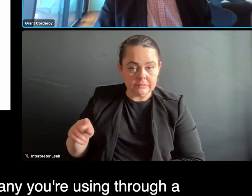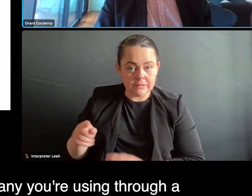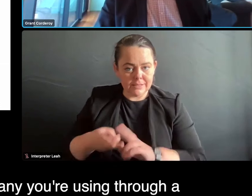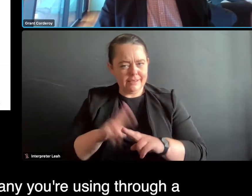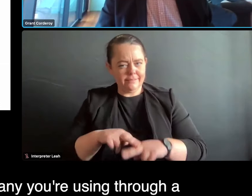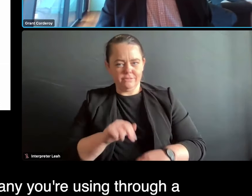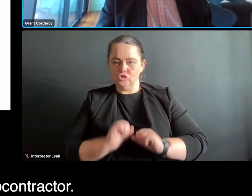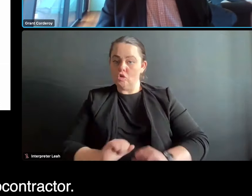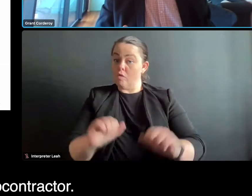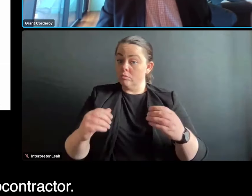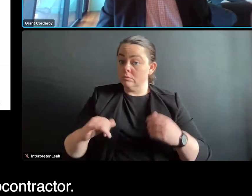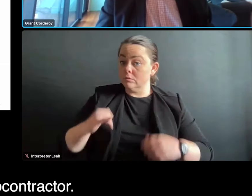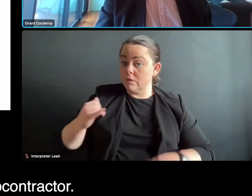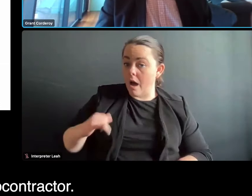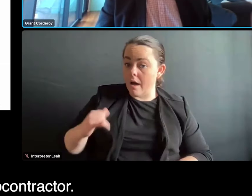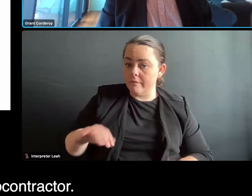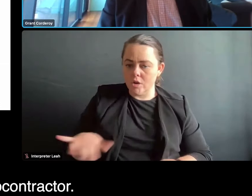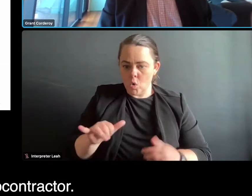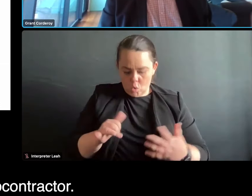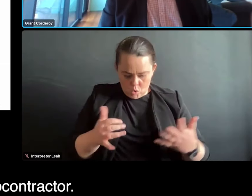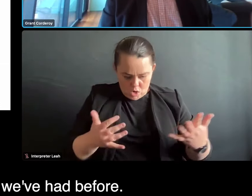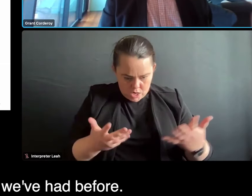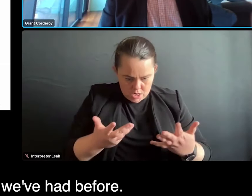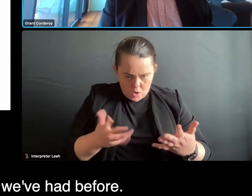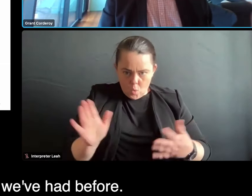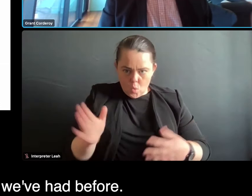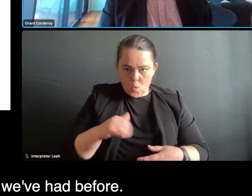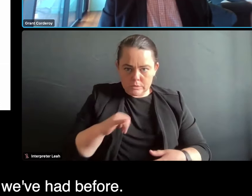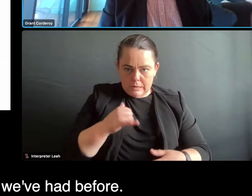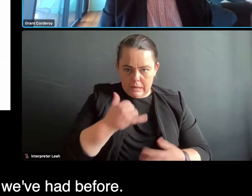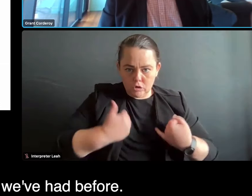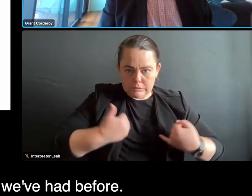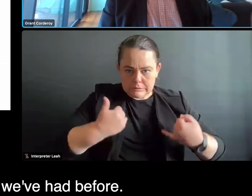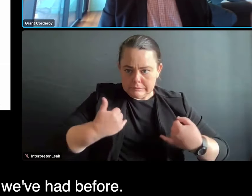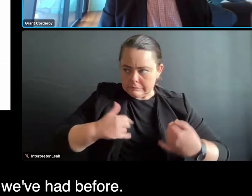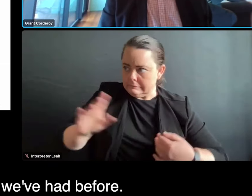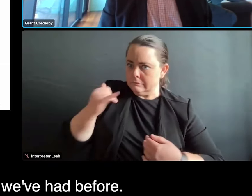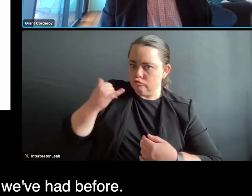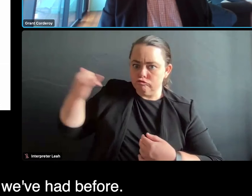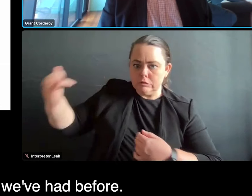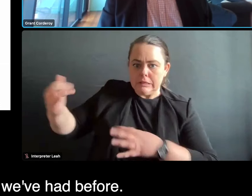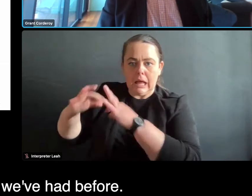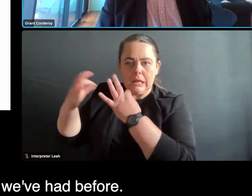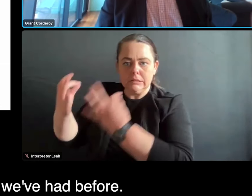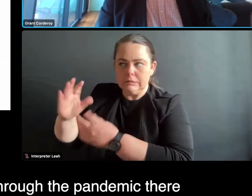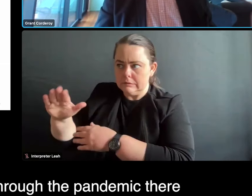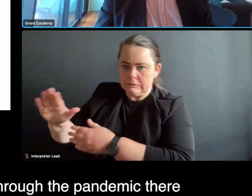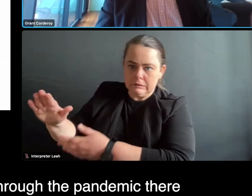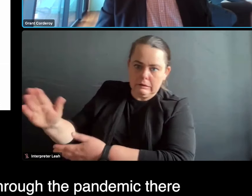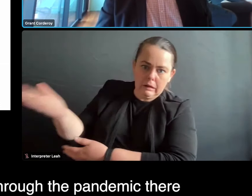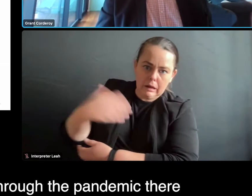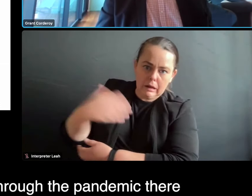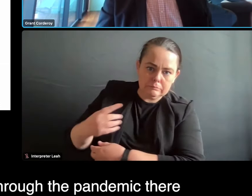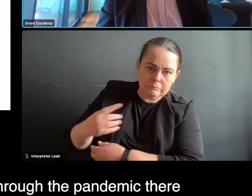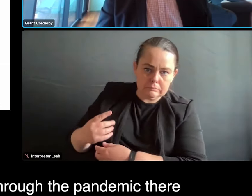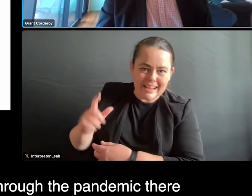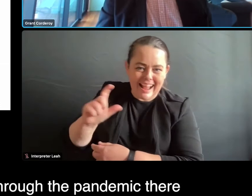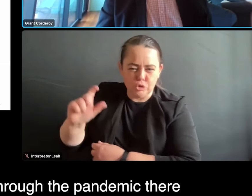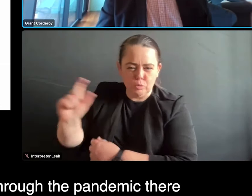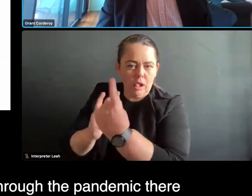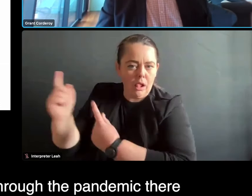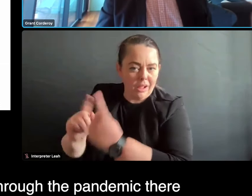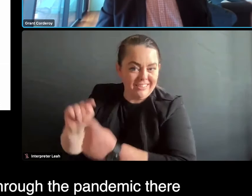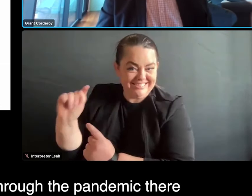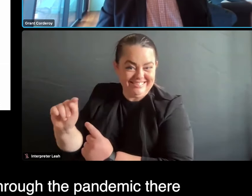how many you're using through a broker or subcontractor. So the same issues we've had before. And particularly as we had through